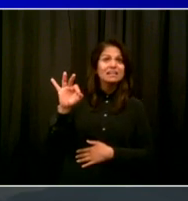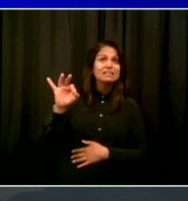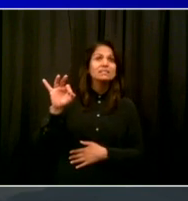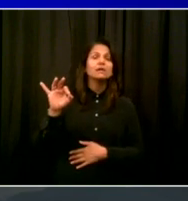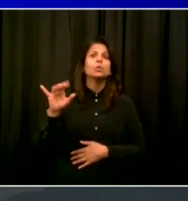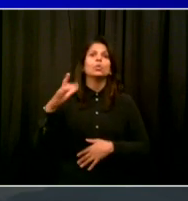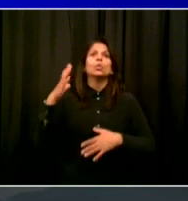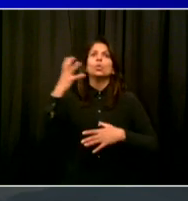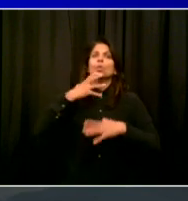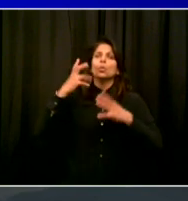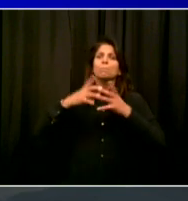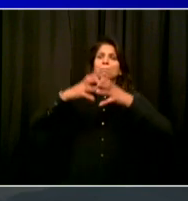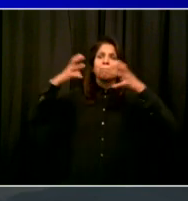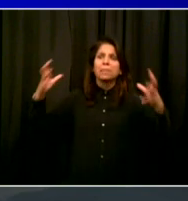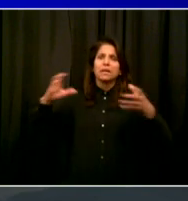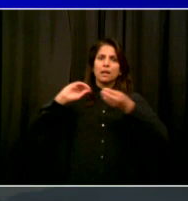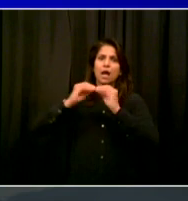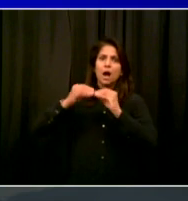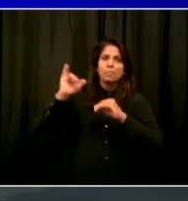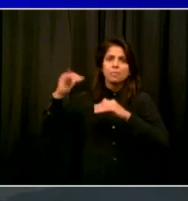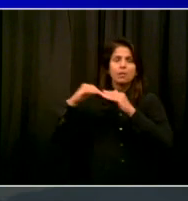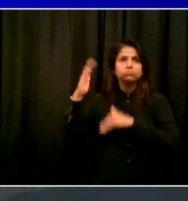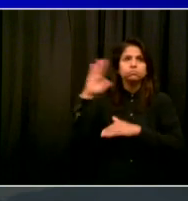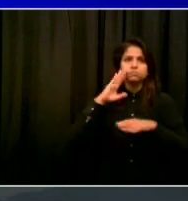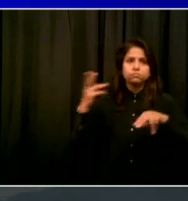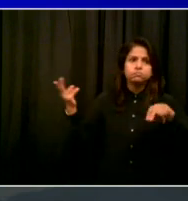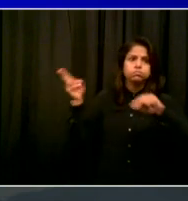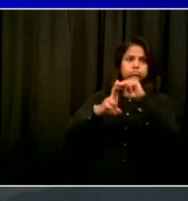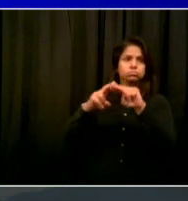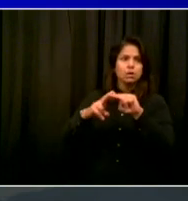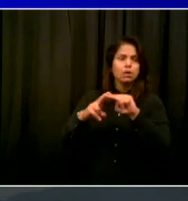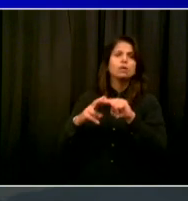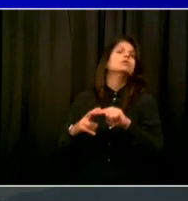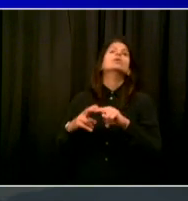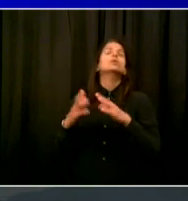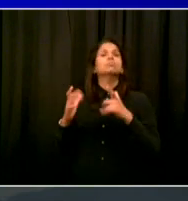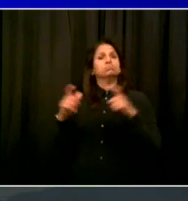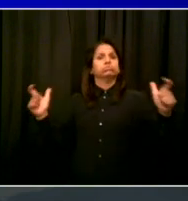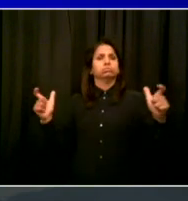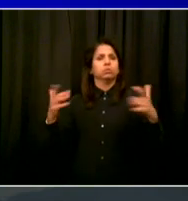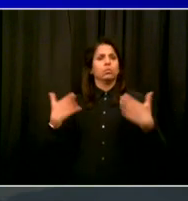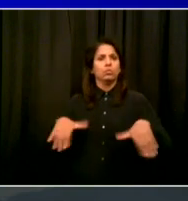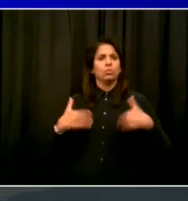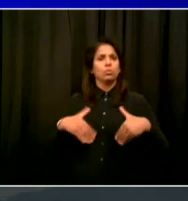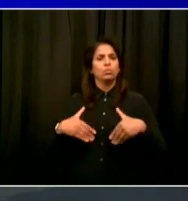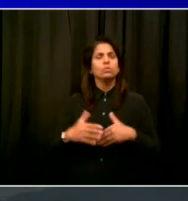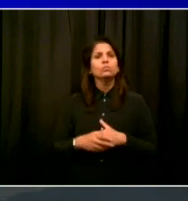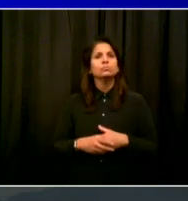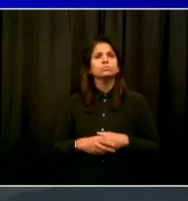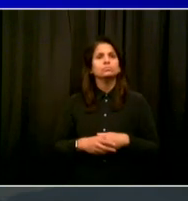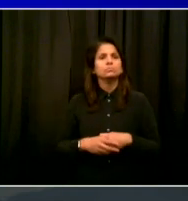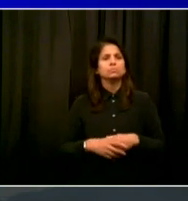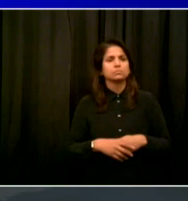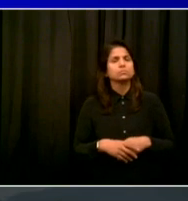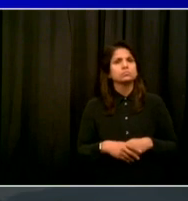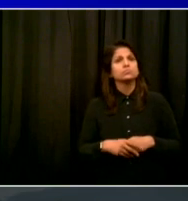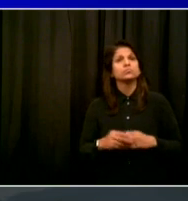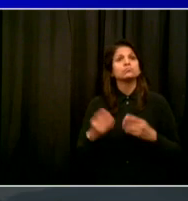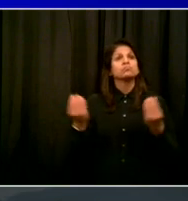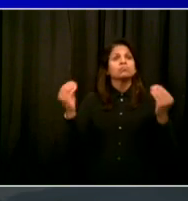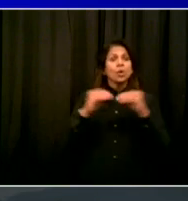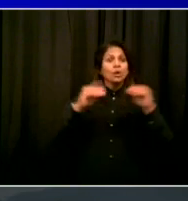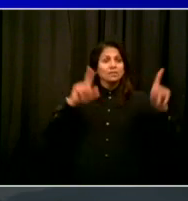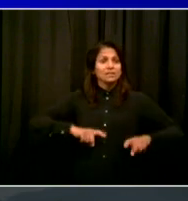problem. Some of that's explained by more and more testing, and more testing is good, but some of that is explained by the fact that the positivity levels are going up, and that is a